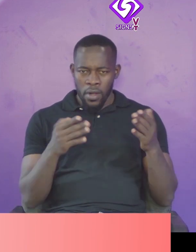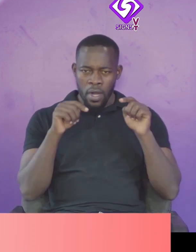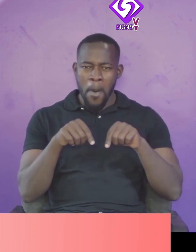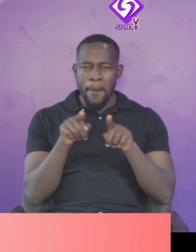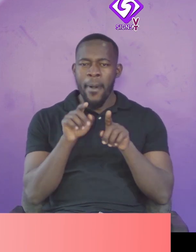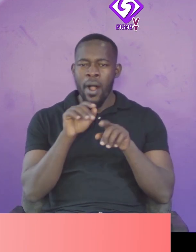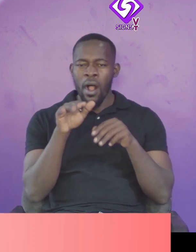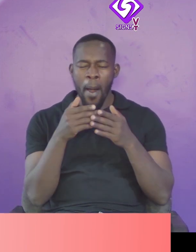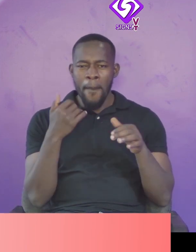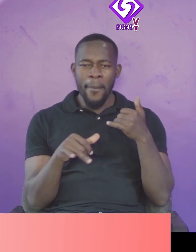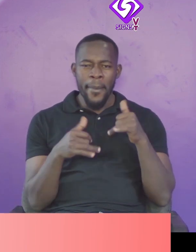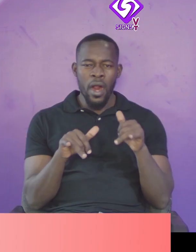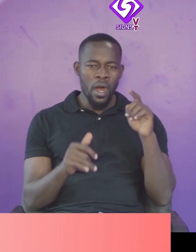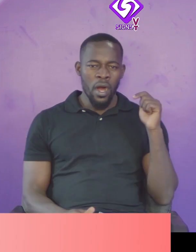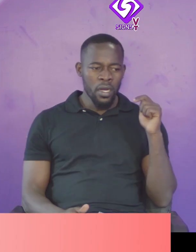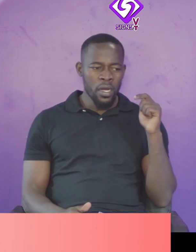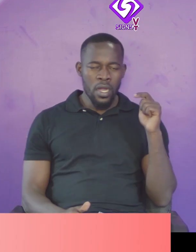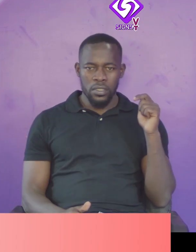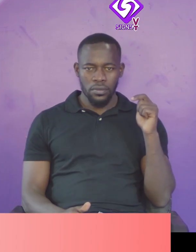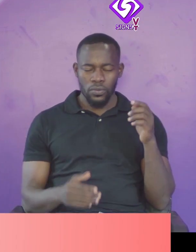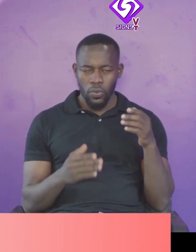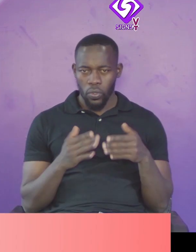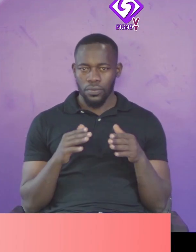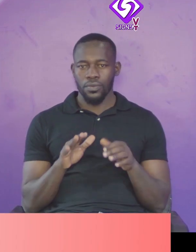these games, Tottenham have conceded.